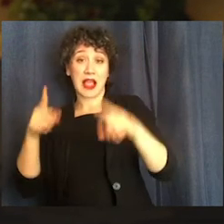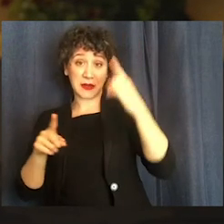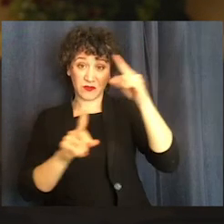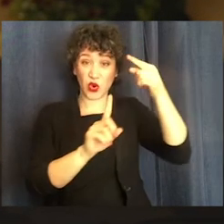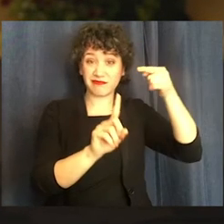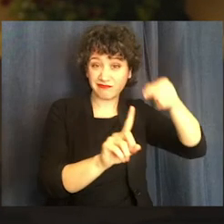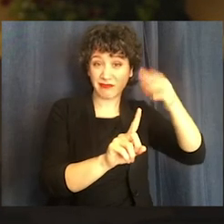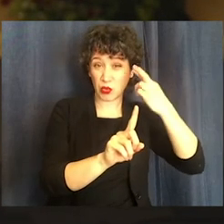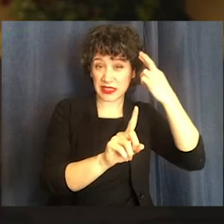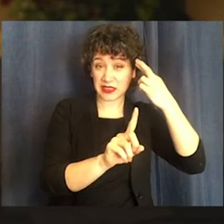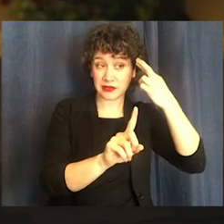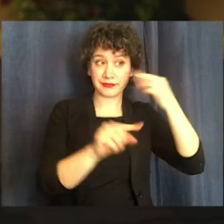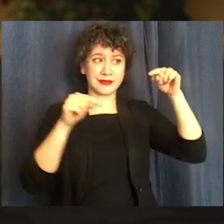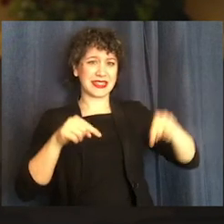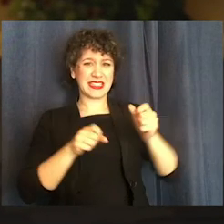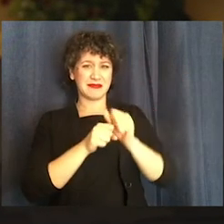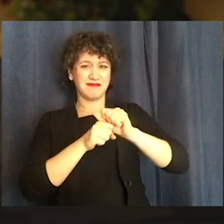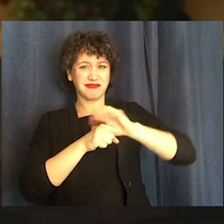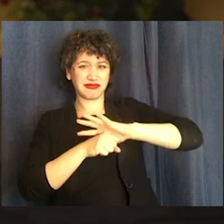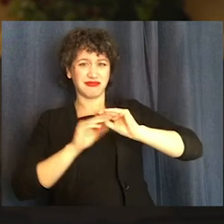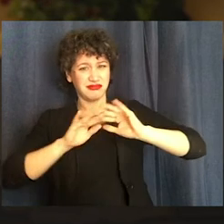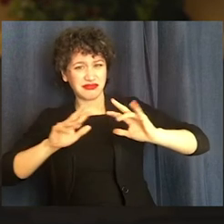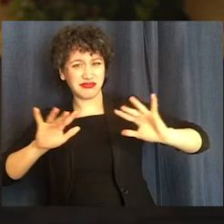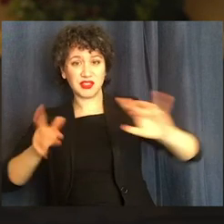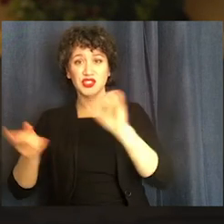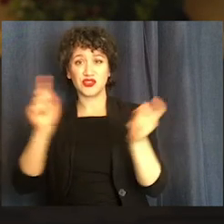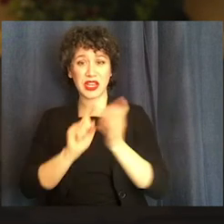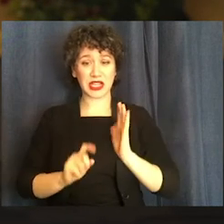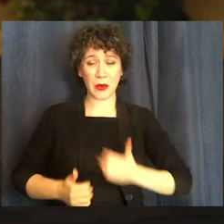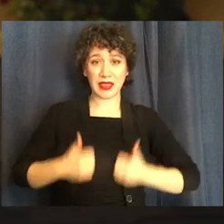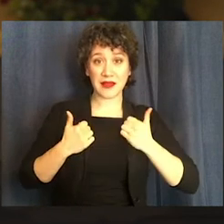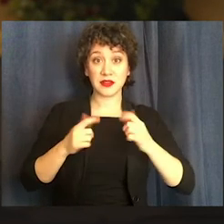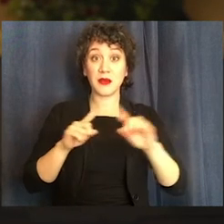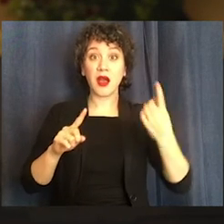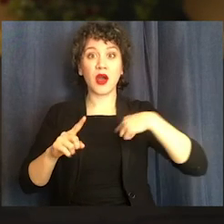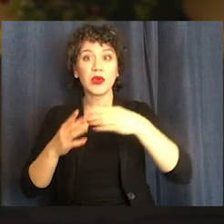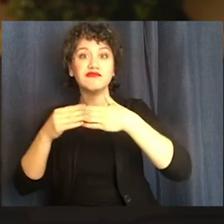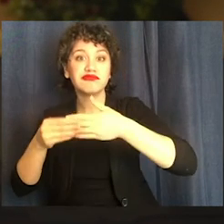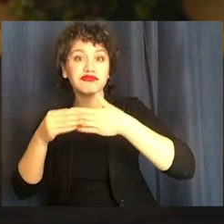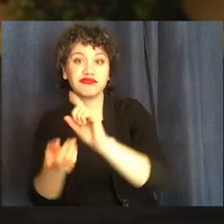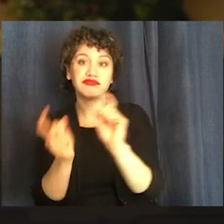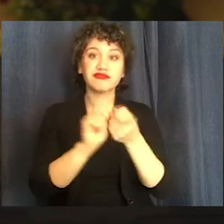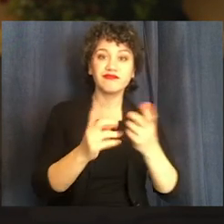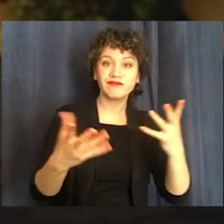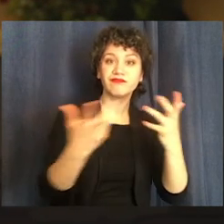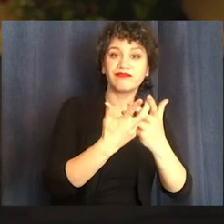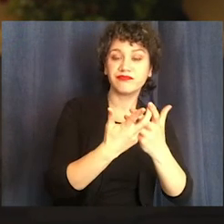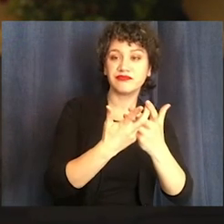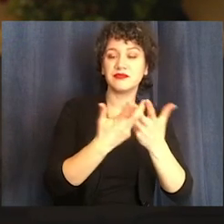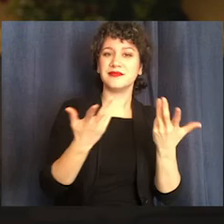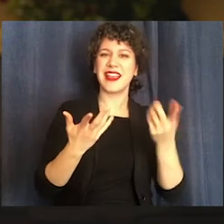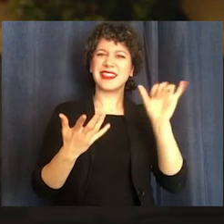can make it through anything. It is moments like these that make us stronger. Every class thinks they are special, but we truly are the